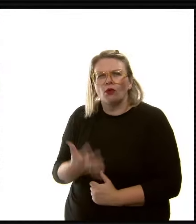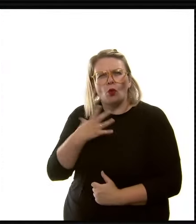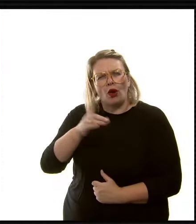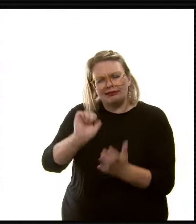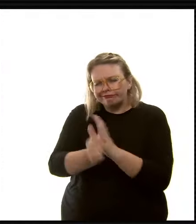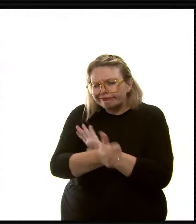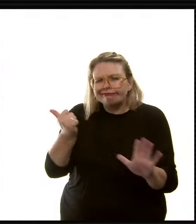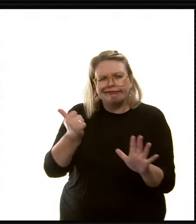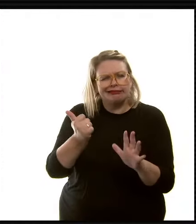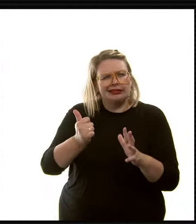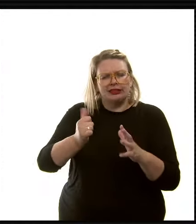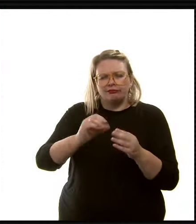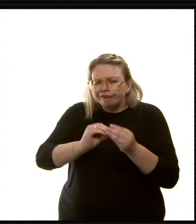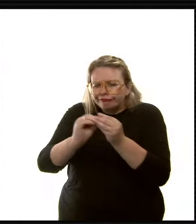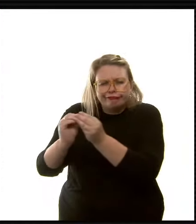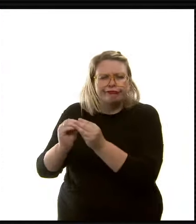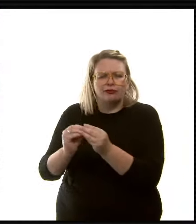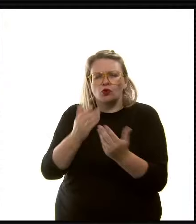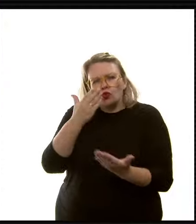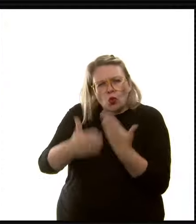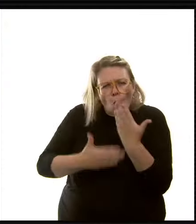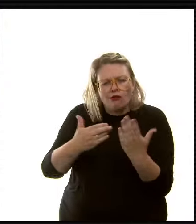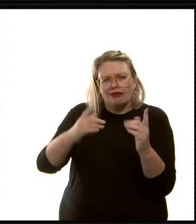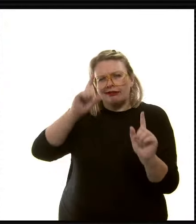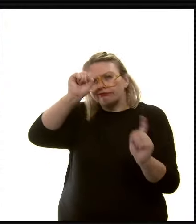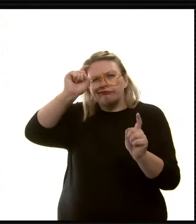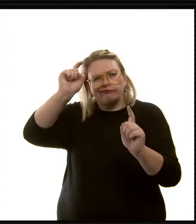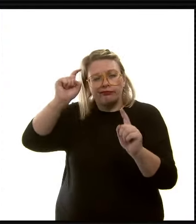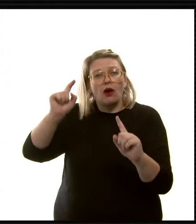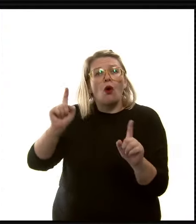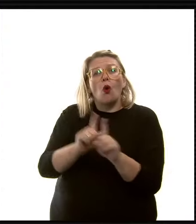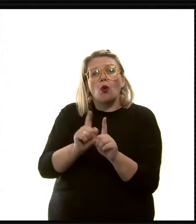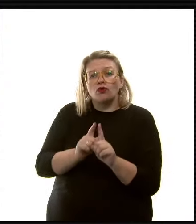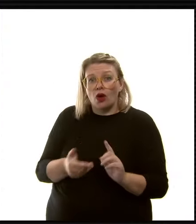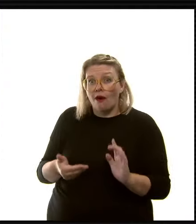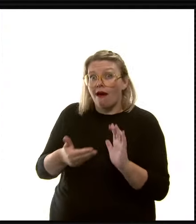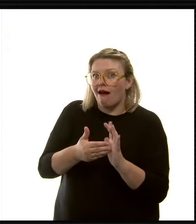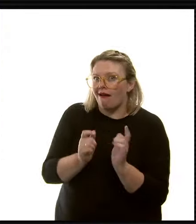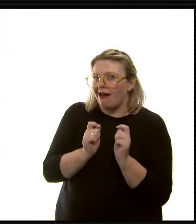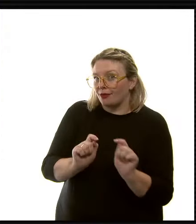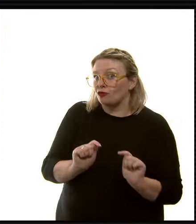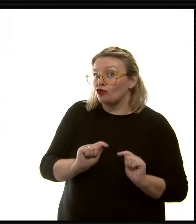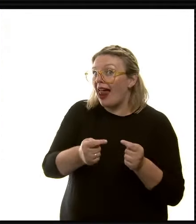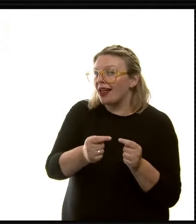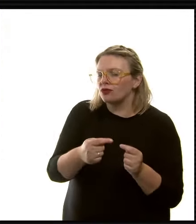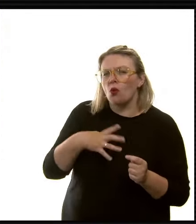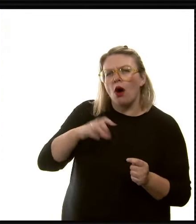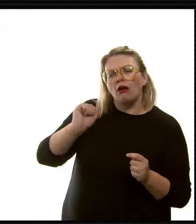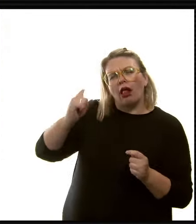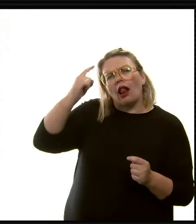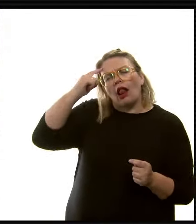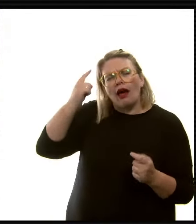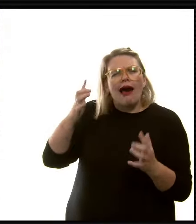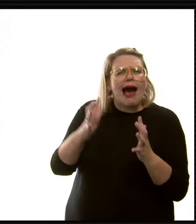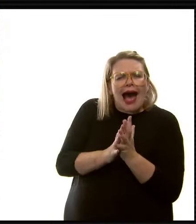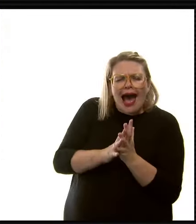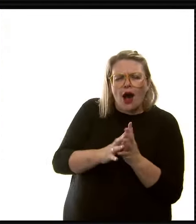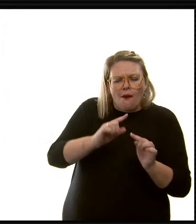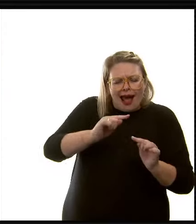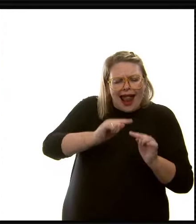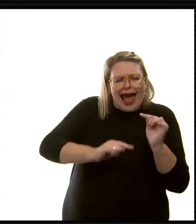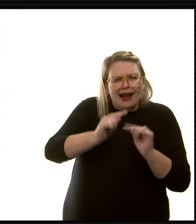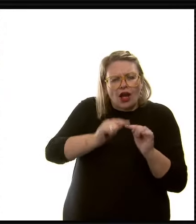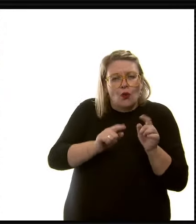creativity, invention, and storytelling. And as an extra little bonus challenge, we want to see some really innovative uses of both LEGO